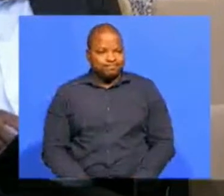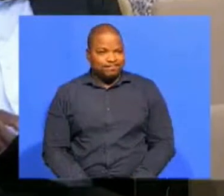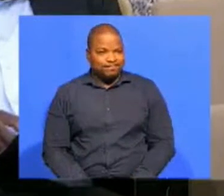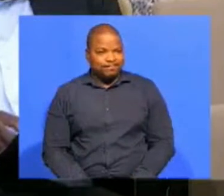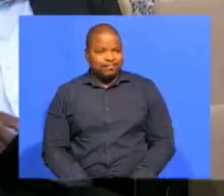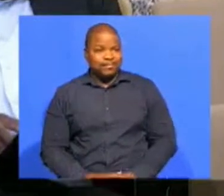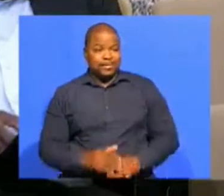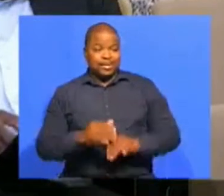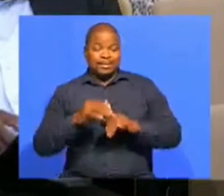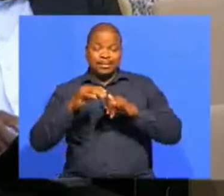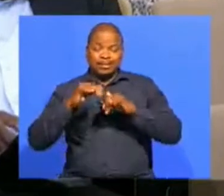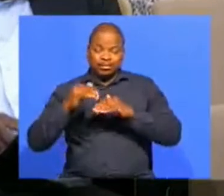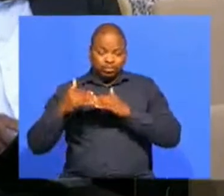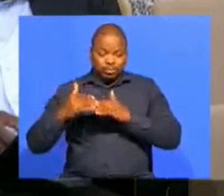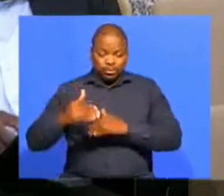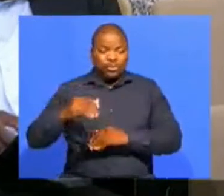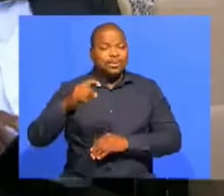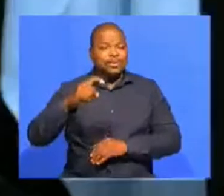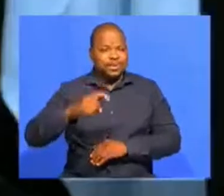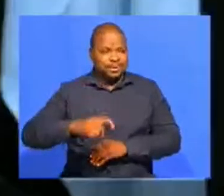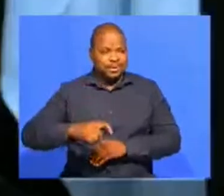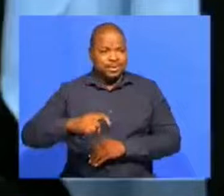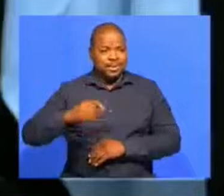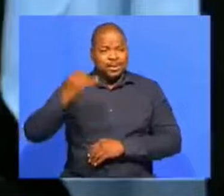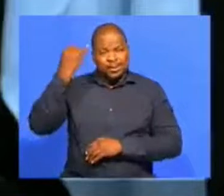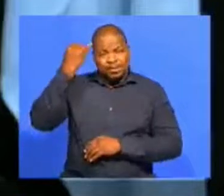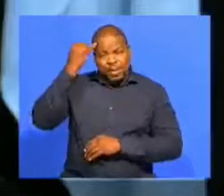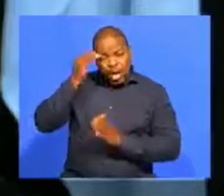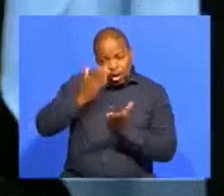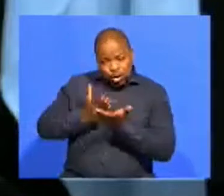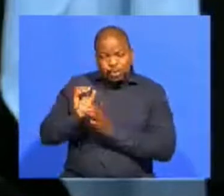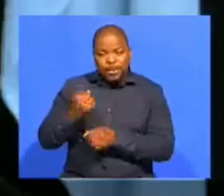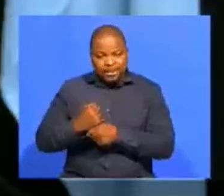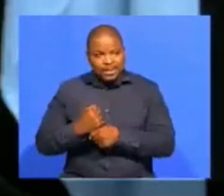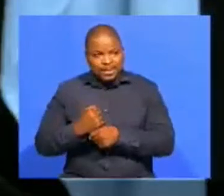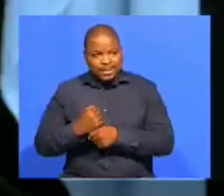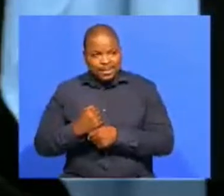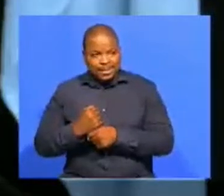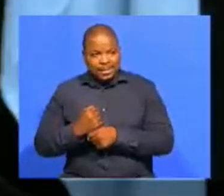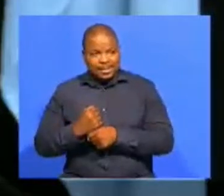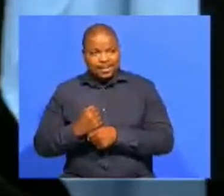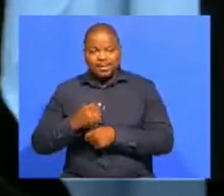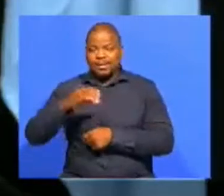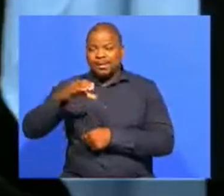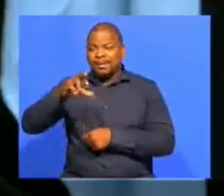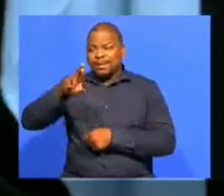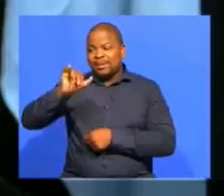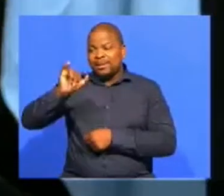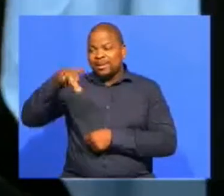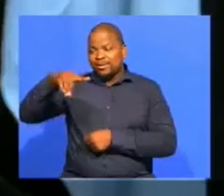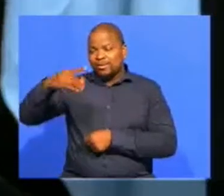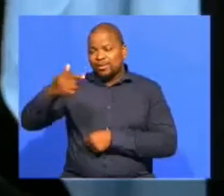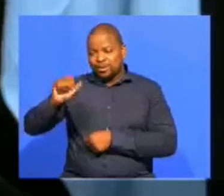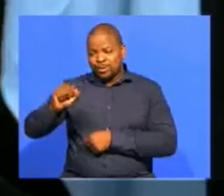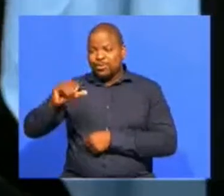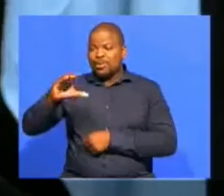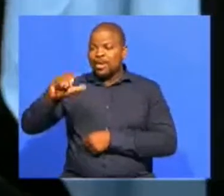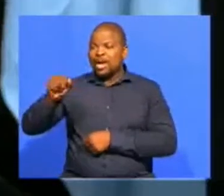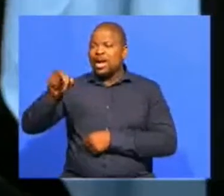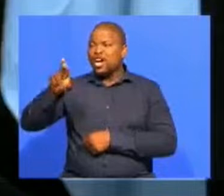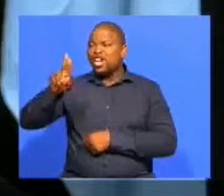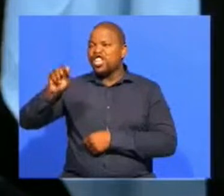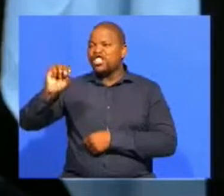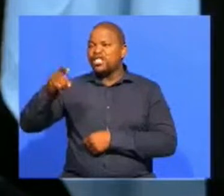It is here to stay, and the idea is to ensure that these cryptocurrencies are properly backed.